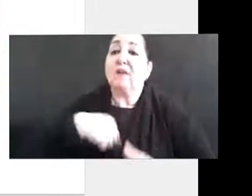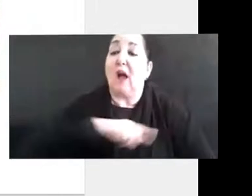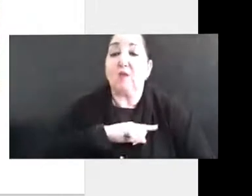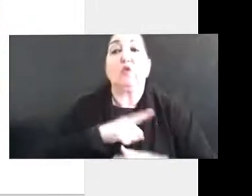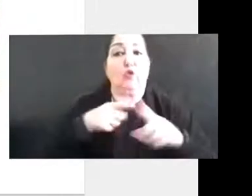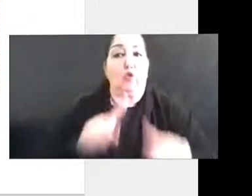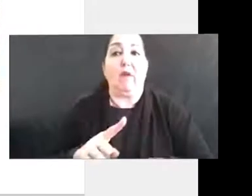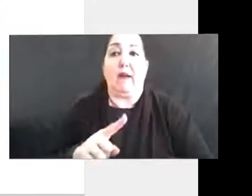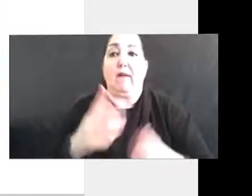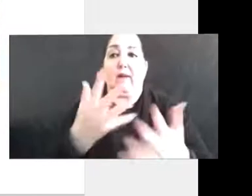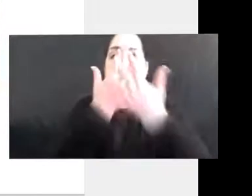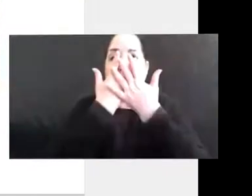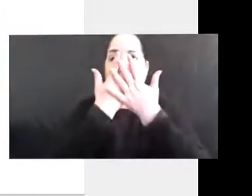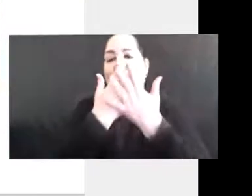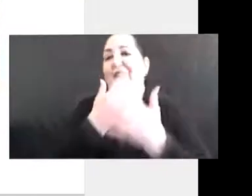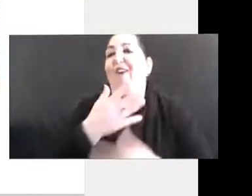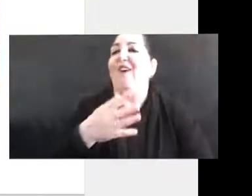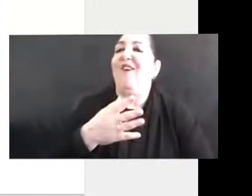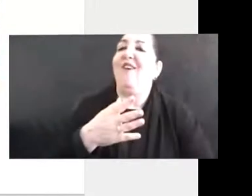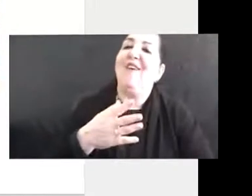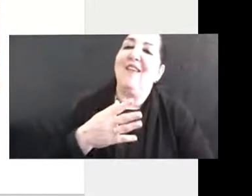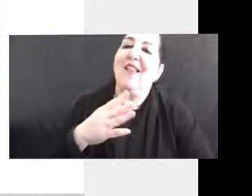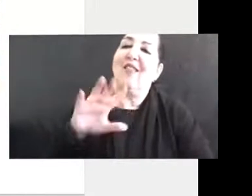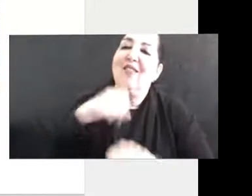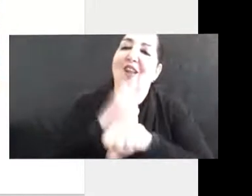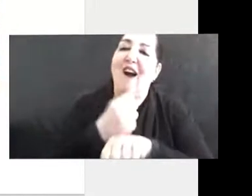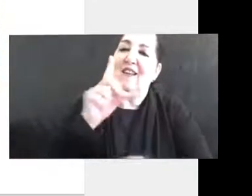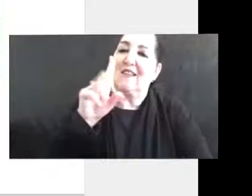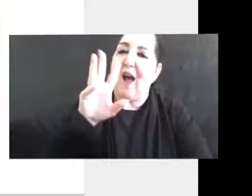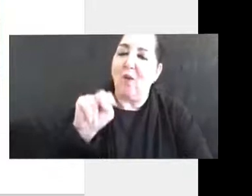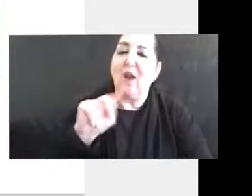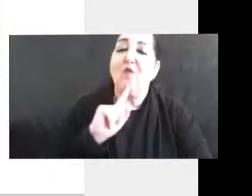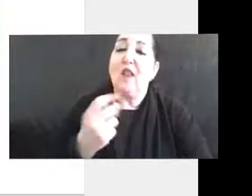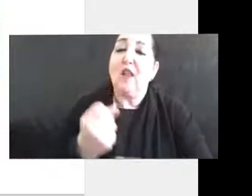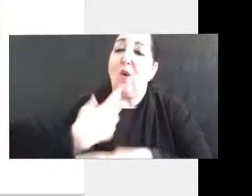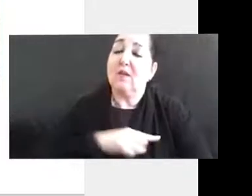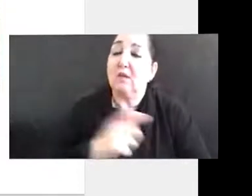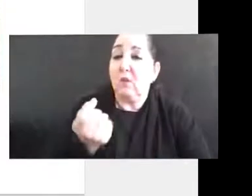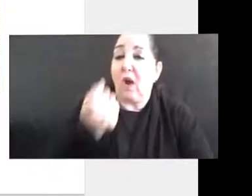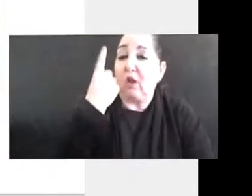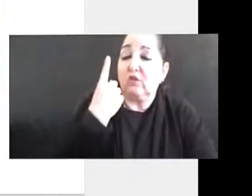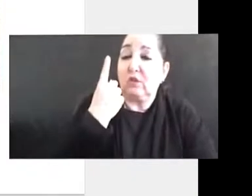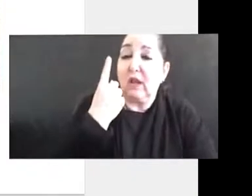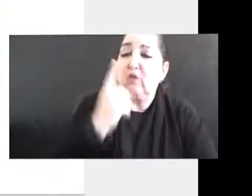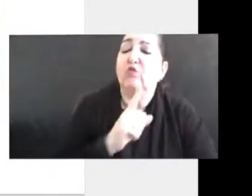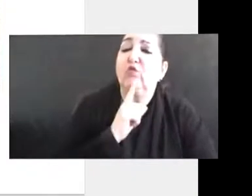to do is, and lockdown is to really understand or really